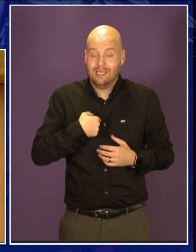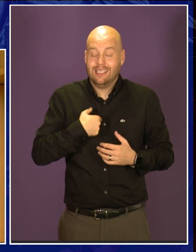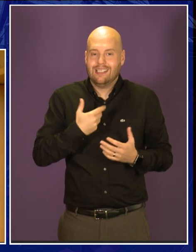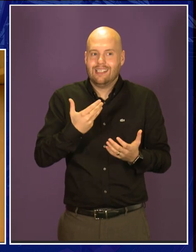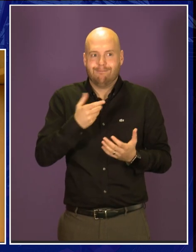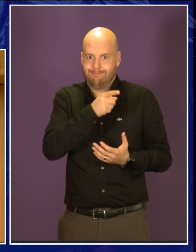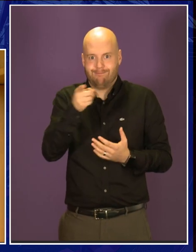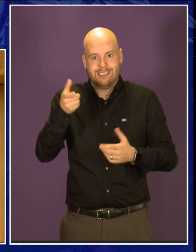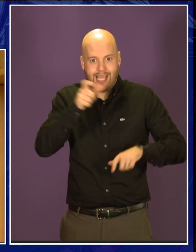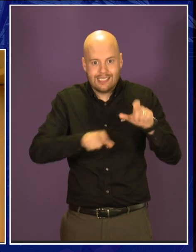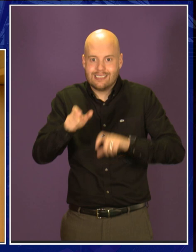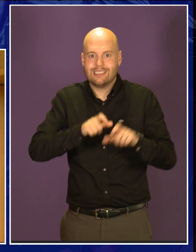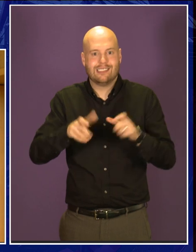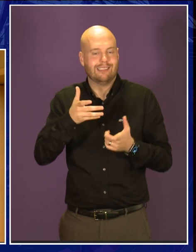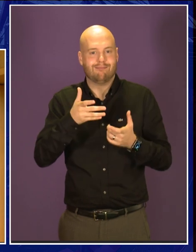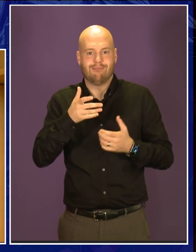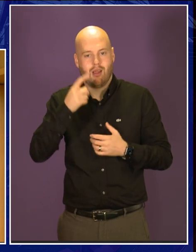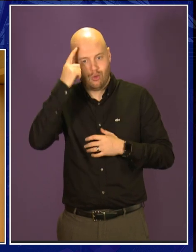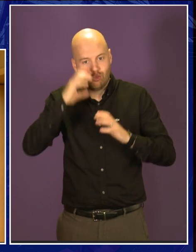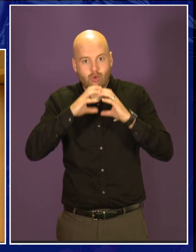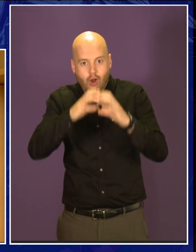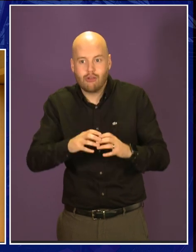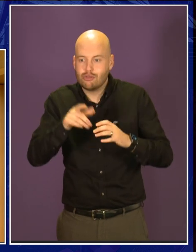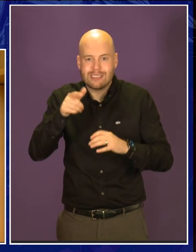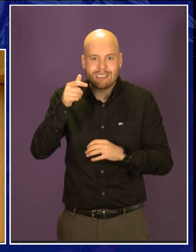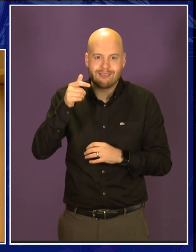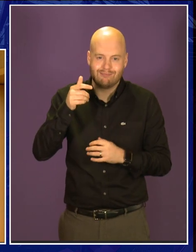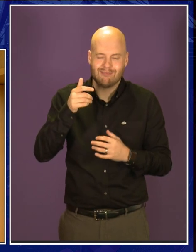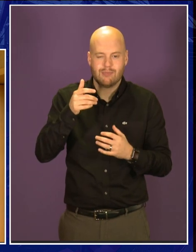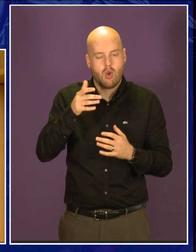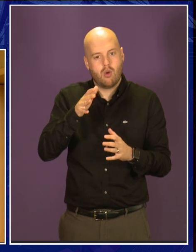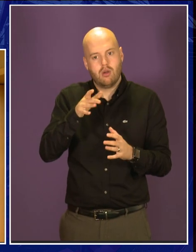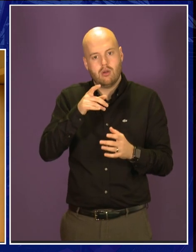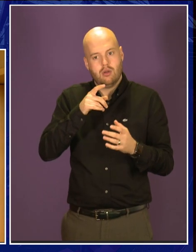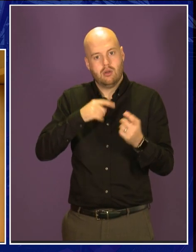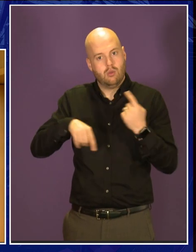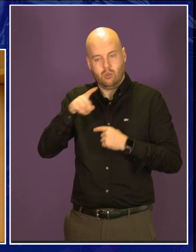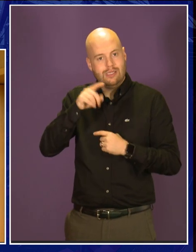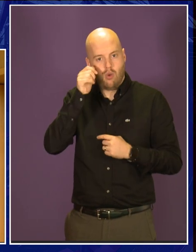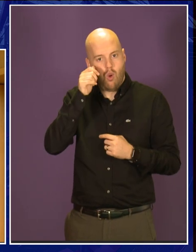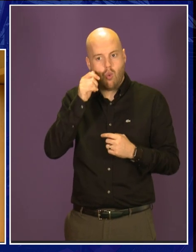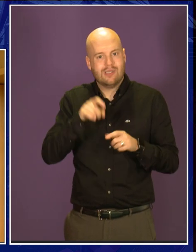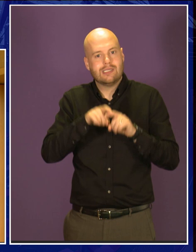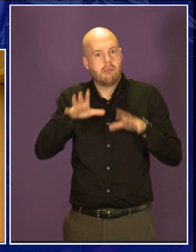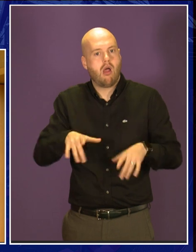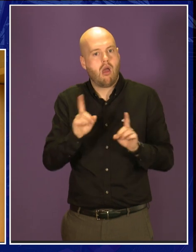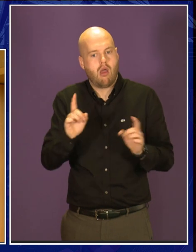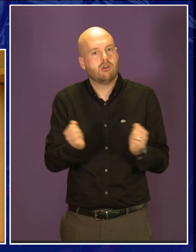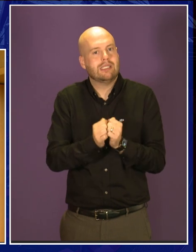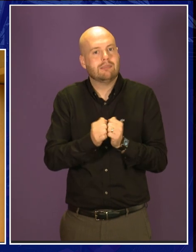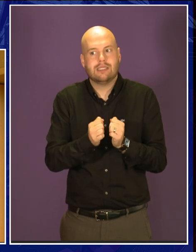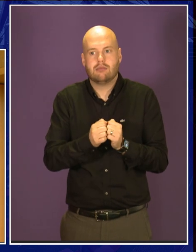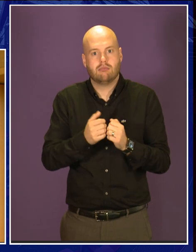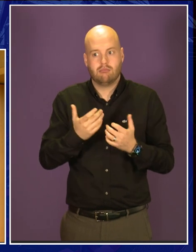who say and prove that something we do together, singing together, dancing together, has